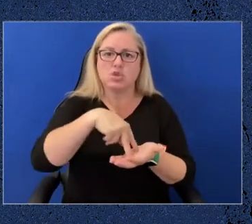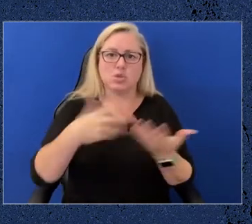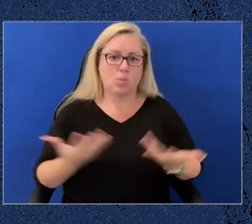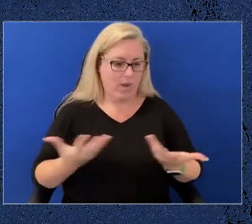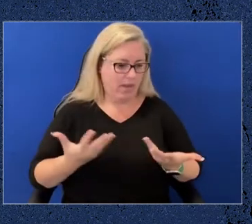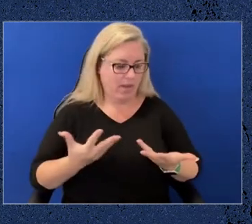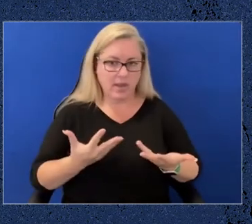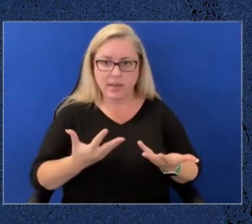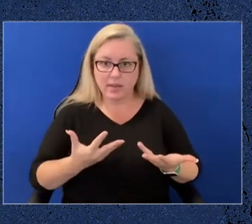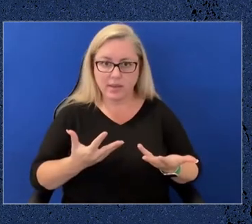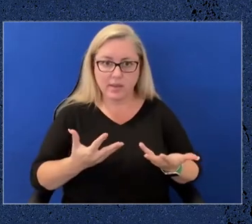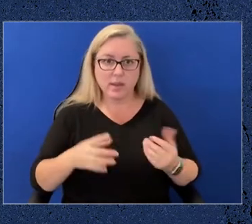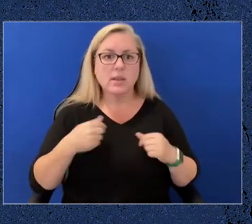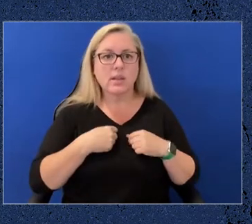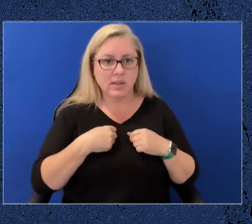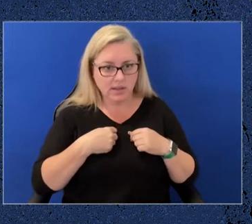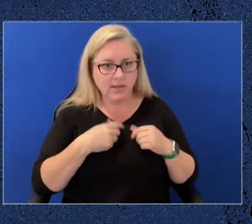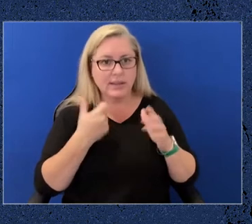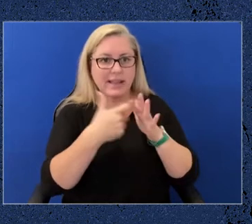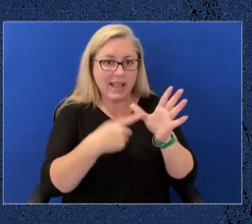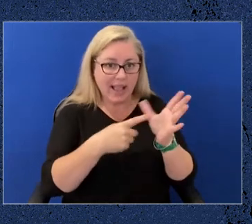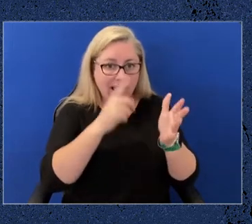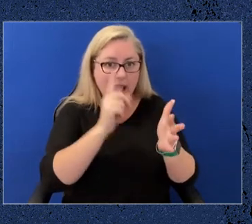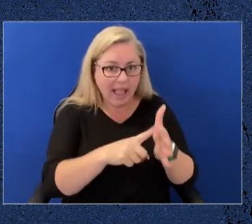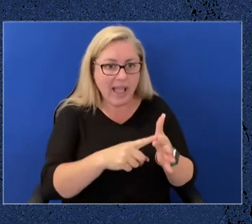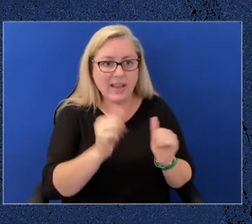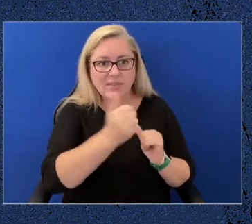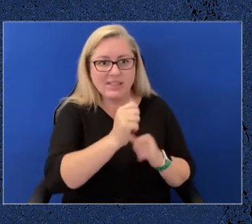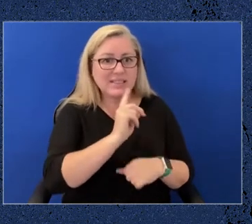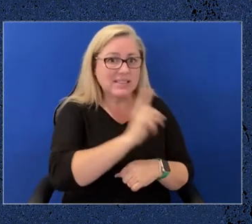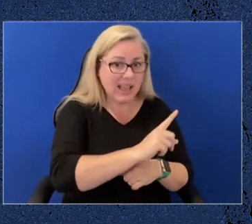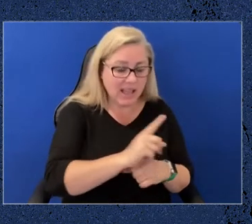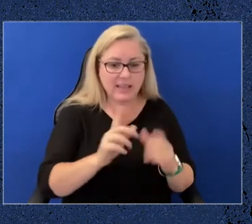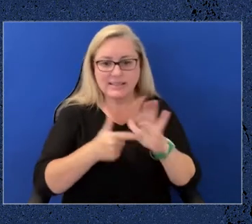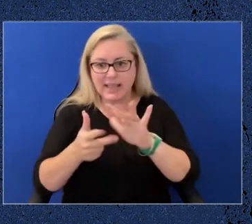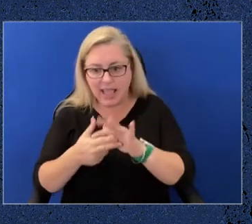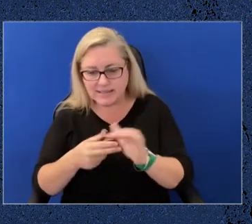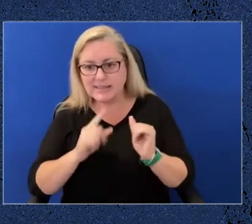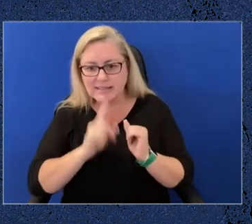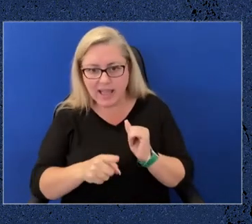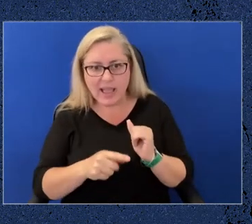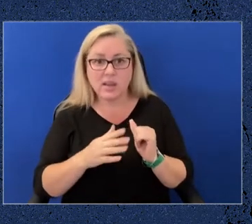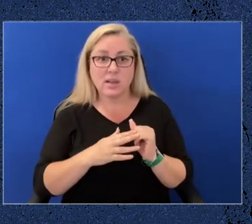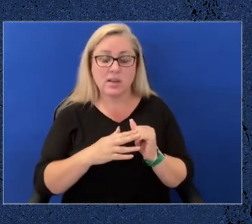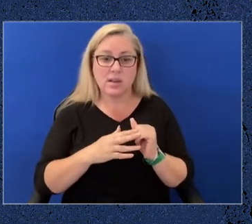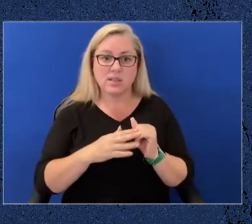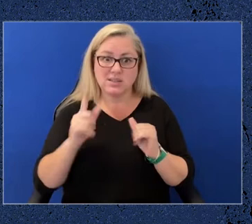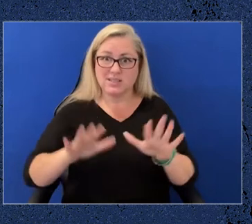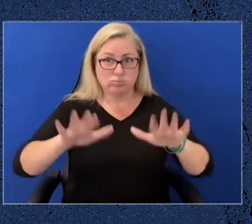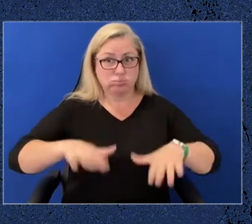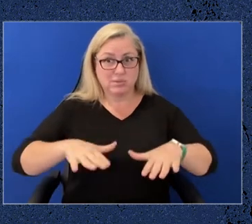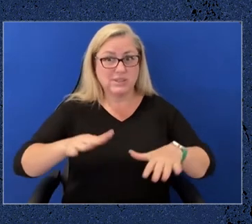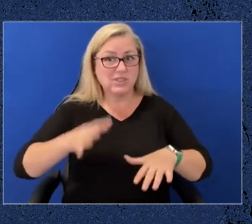as Jen said, and Kate's intimated that really since the British invasion and the dominance of the